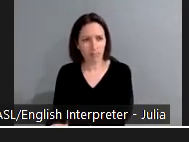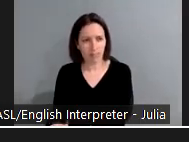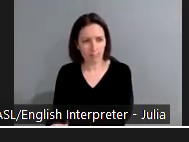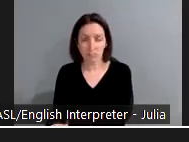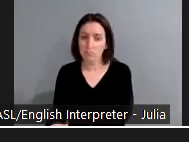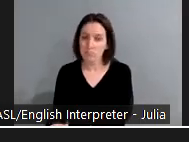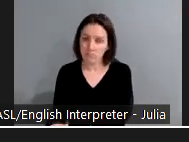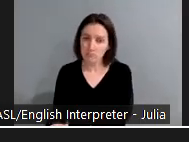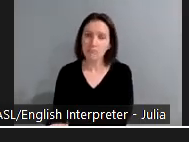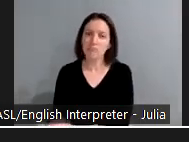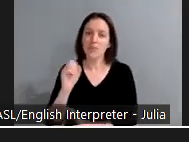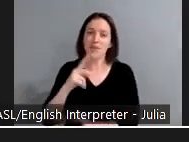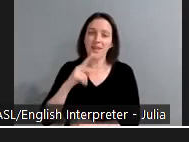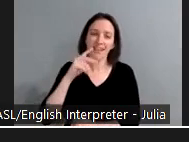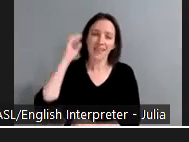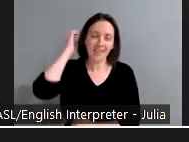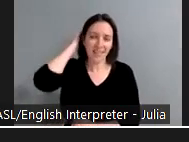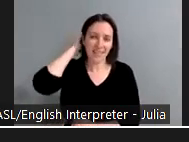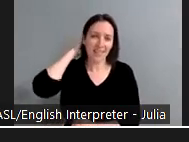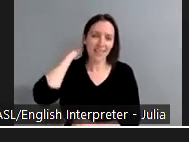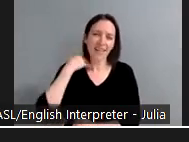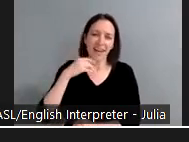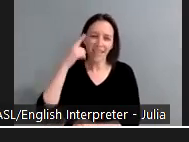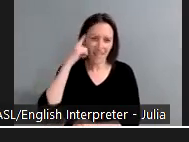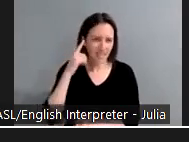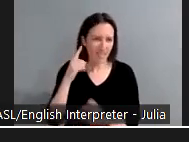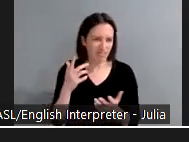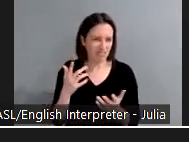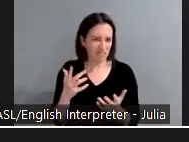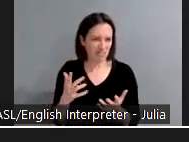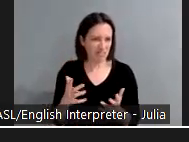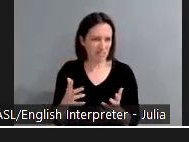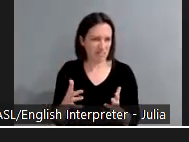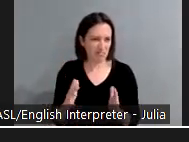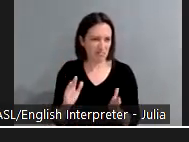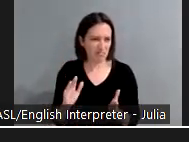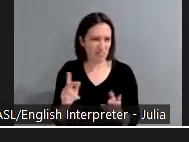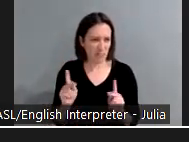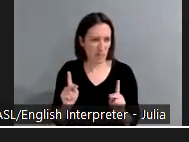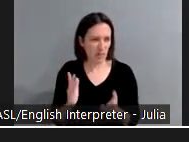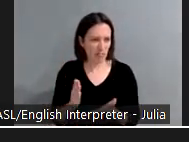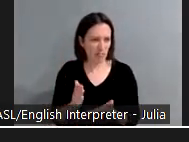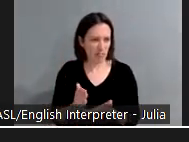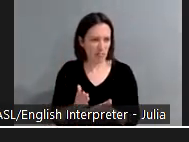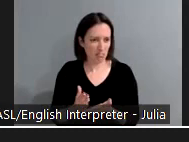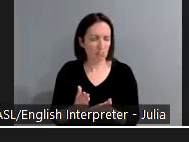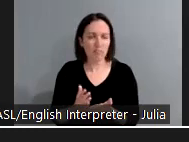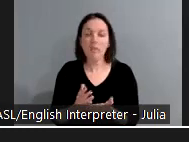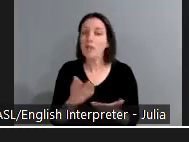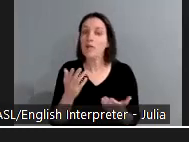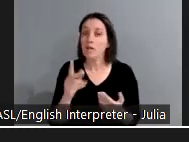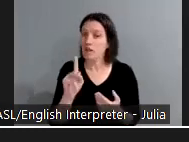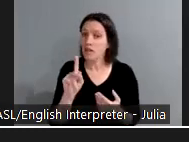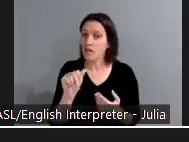Interesting. Okay. All right. I think we're slowing down a little bit. So we'll maybe Karen,